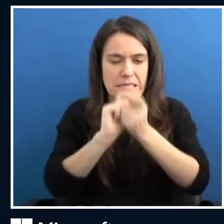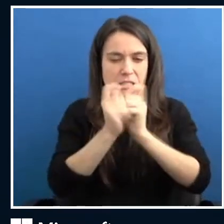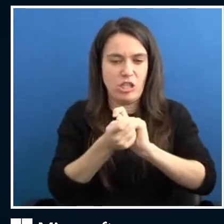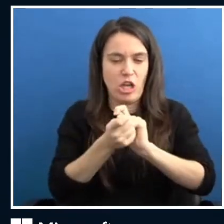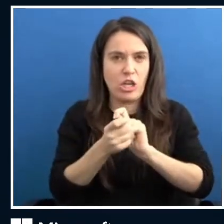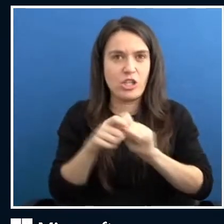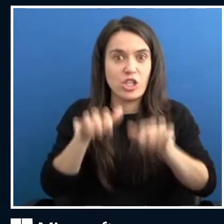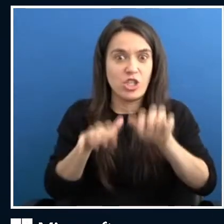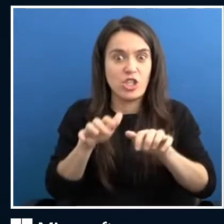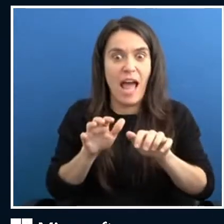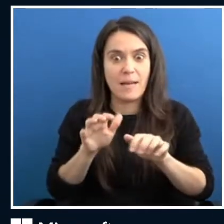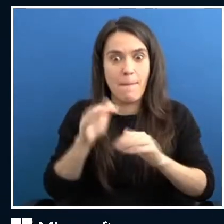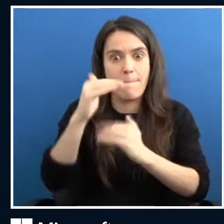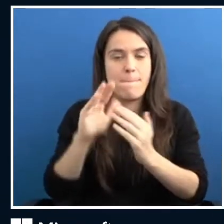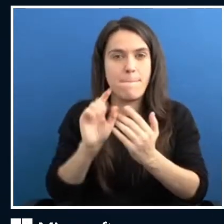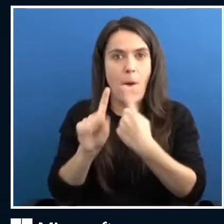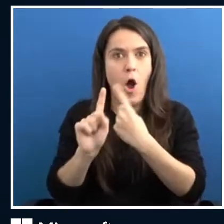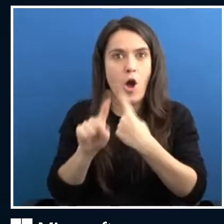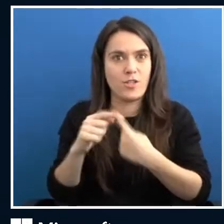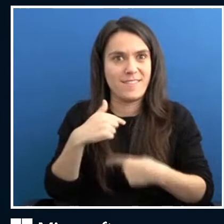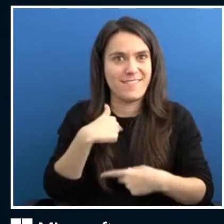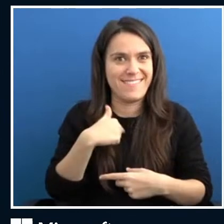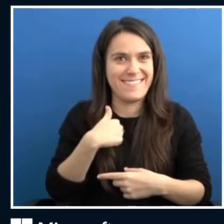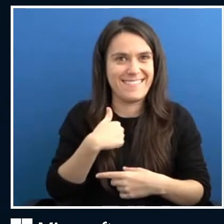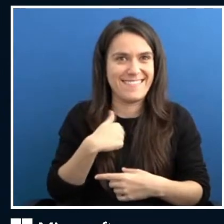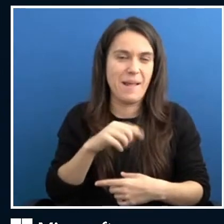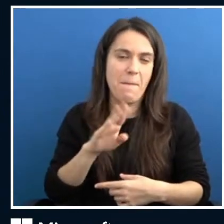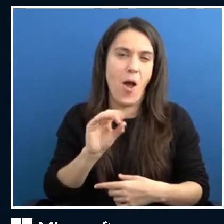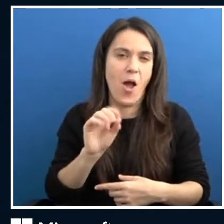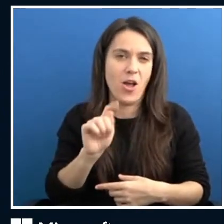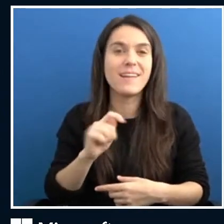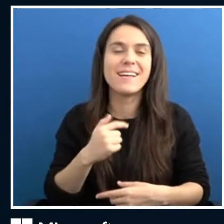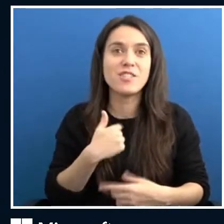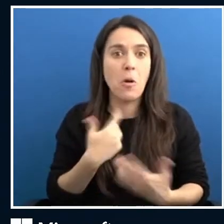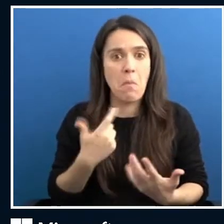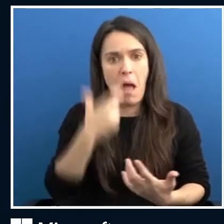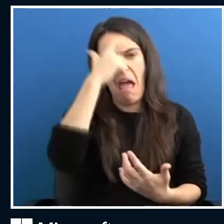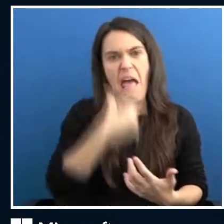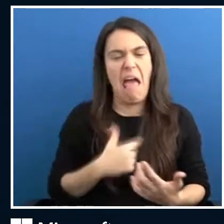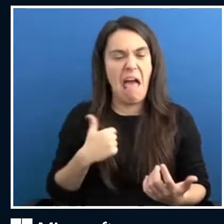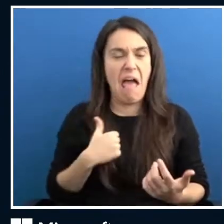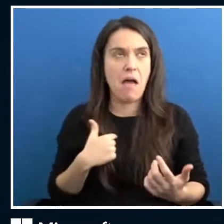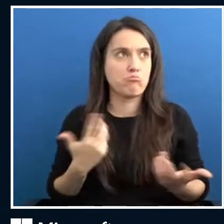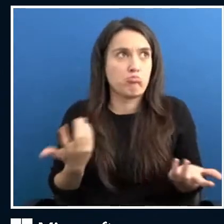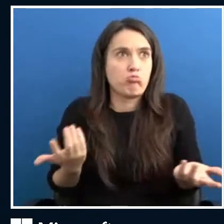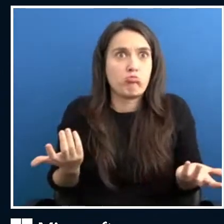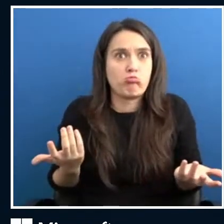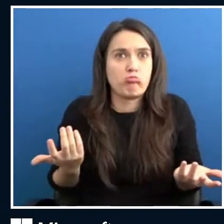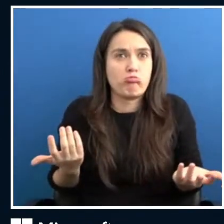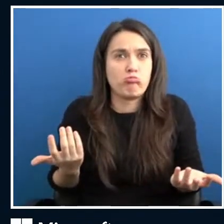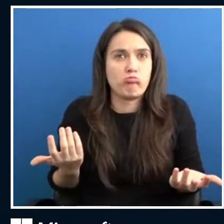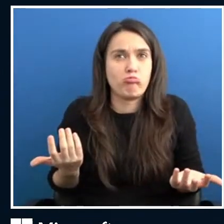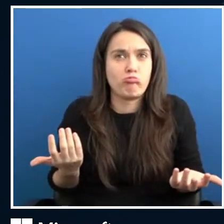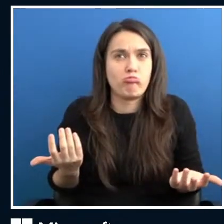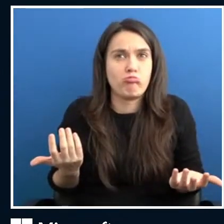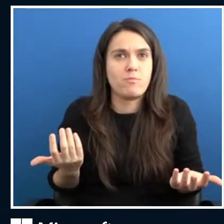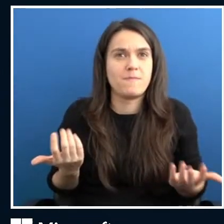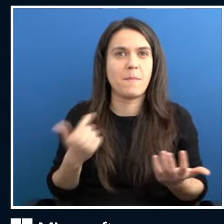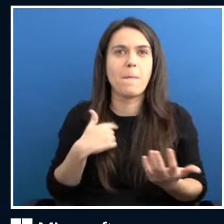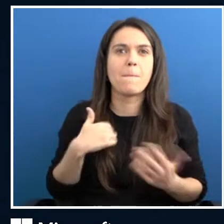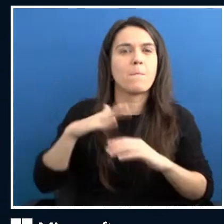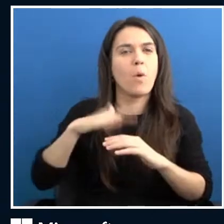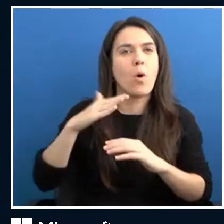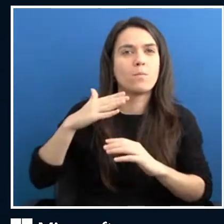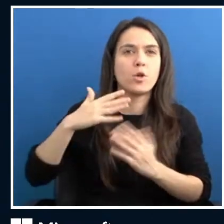it. So if someone like me with a social science background can